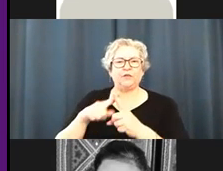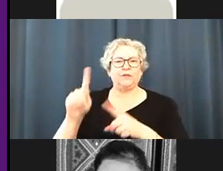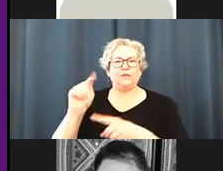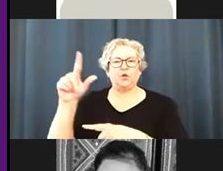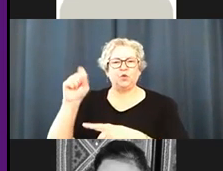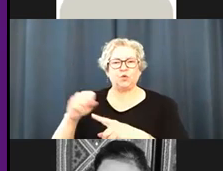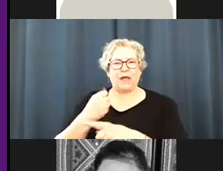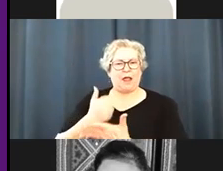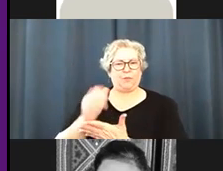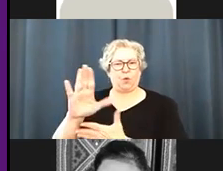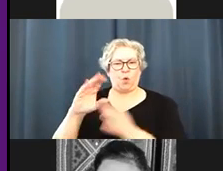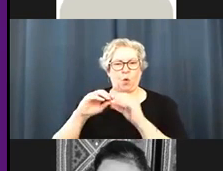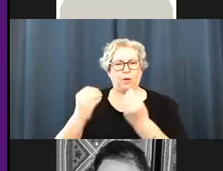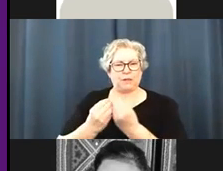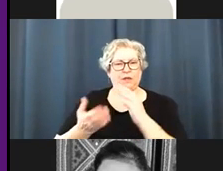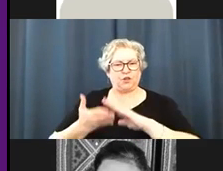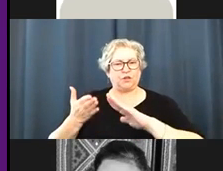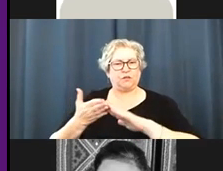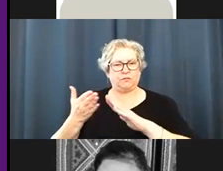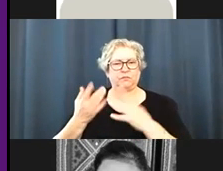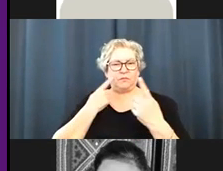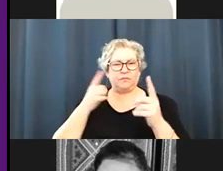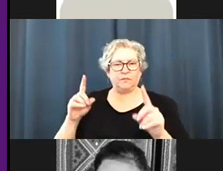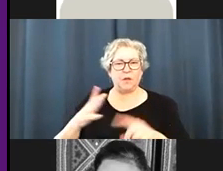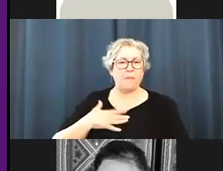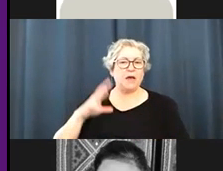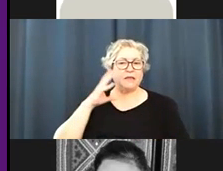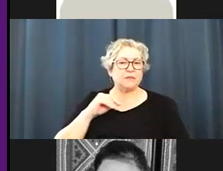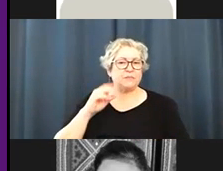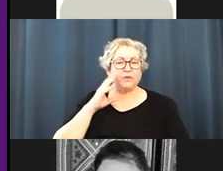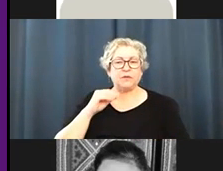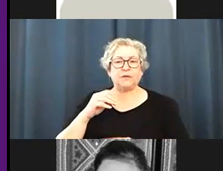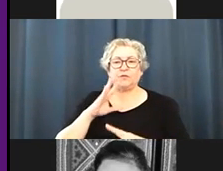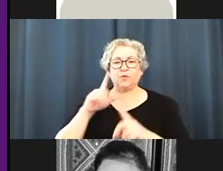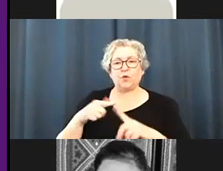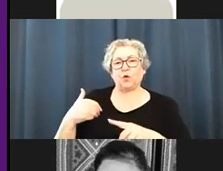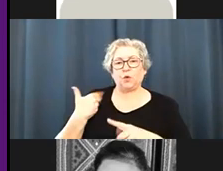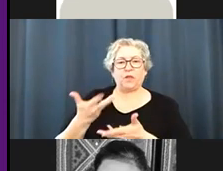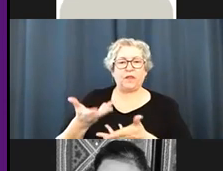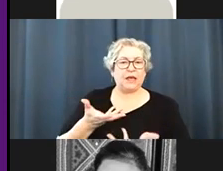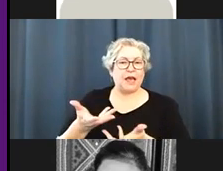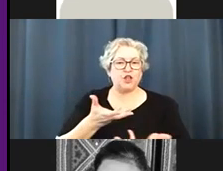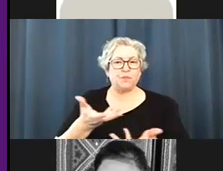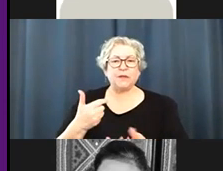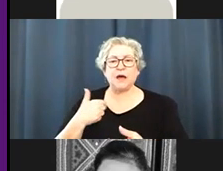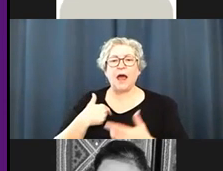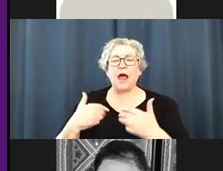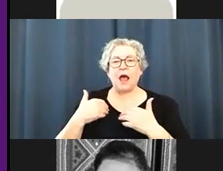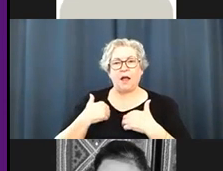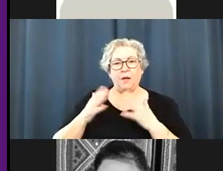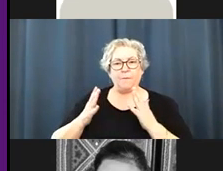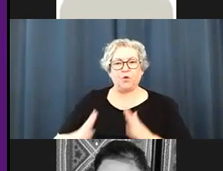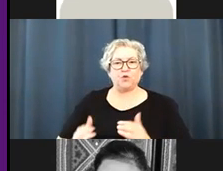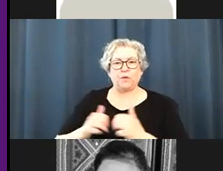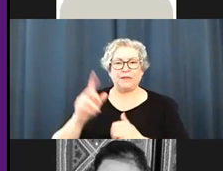that happen. My experience around youth engagement is I'm a person with a